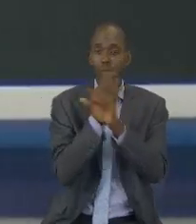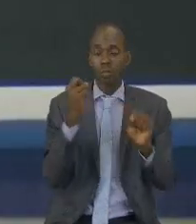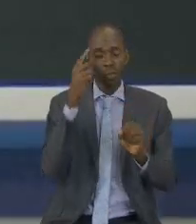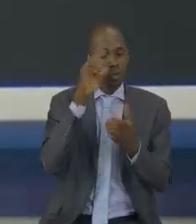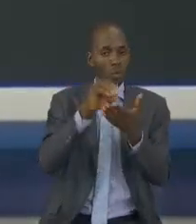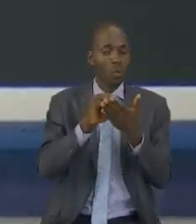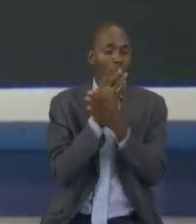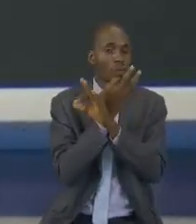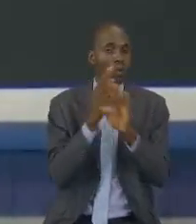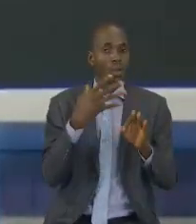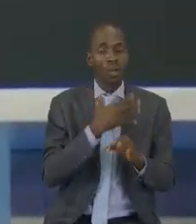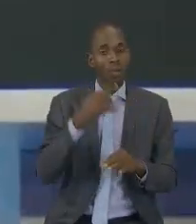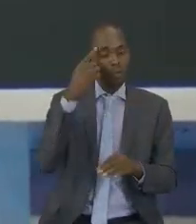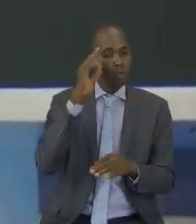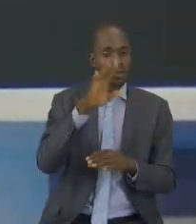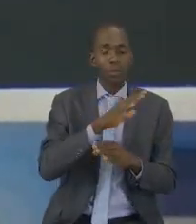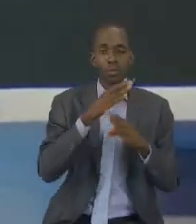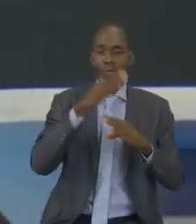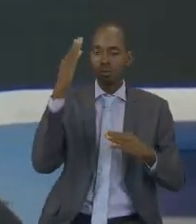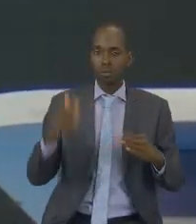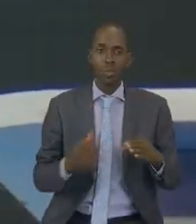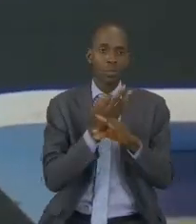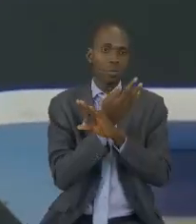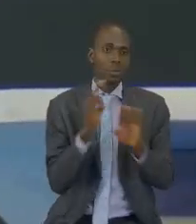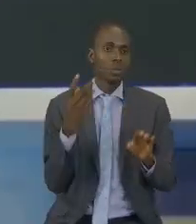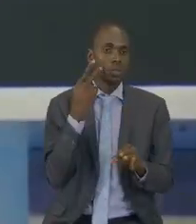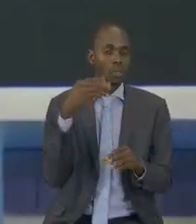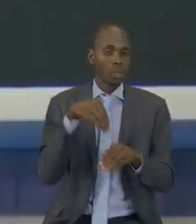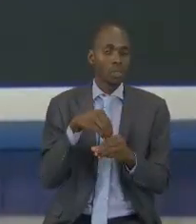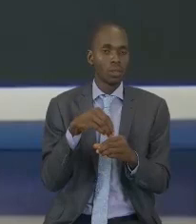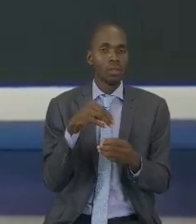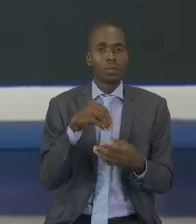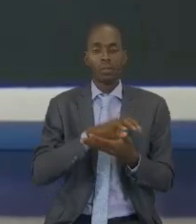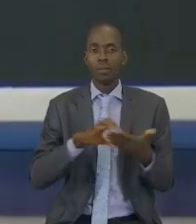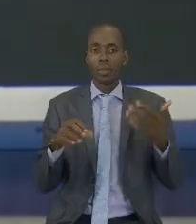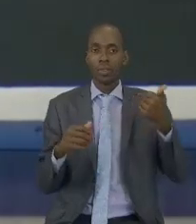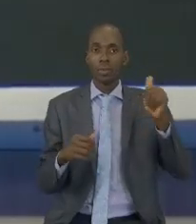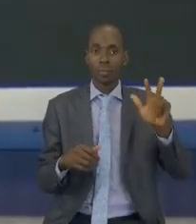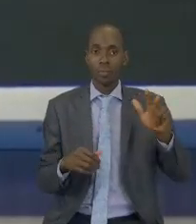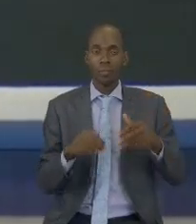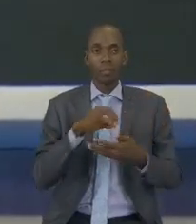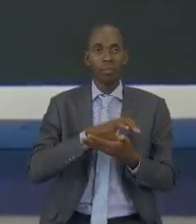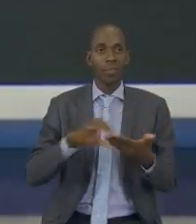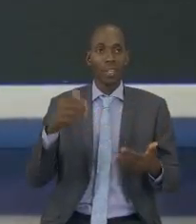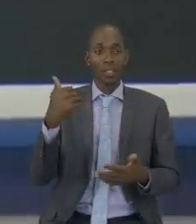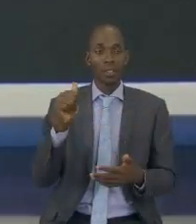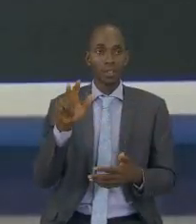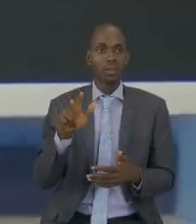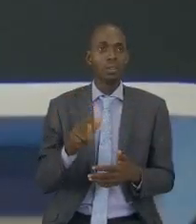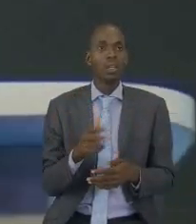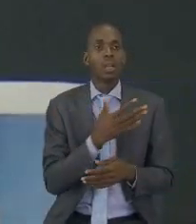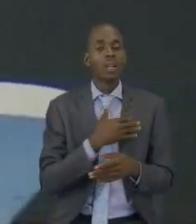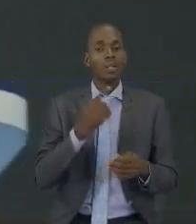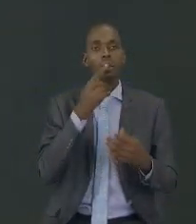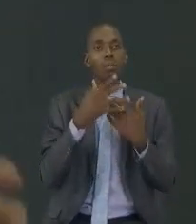for your total emancipation. It's in verse 13. It says in verse 13, "And